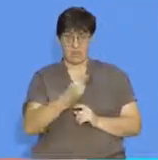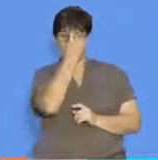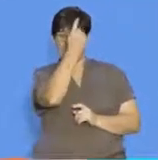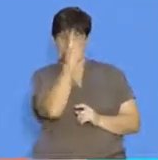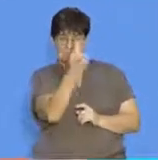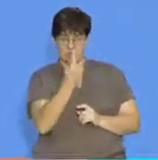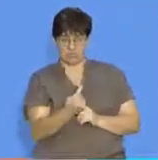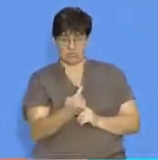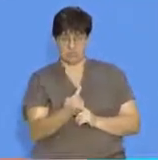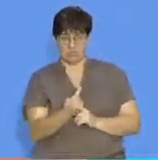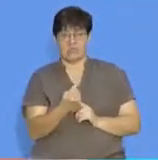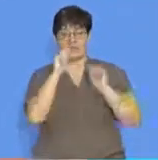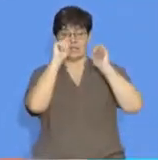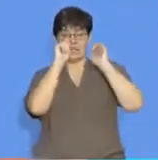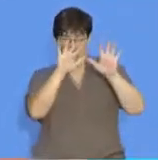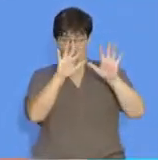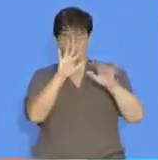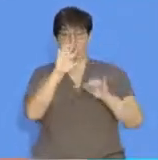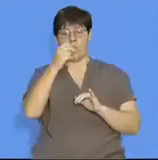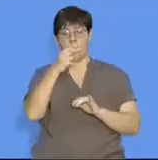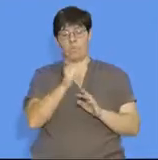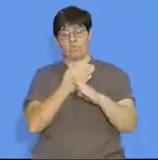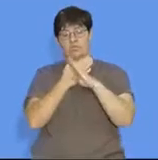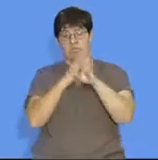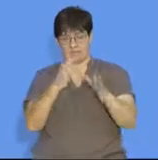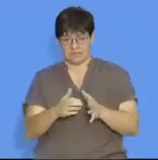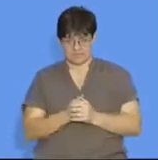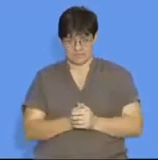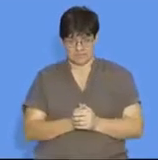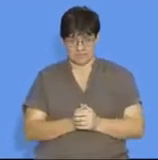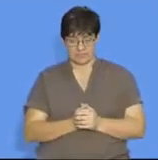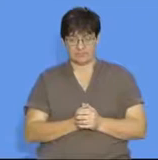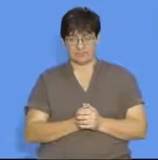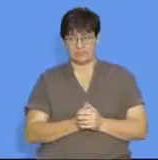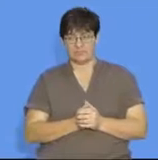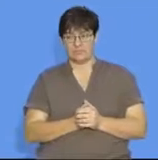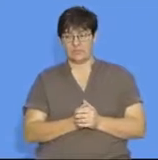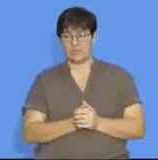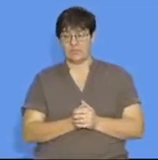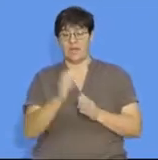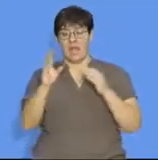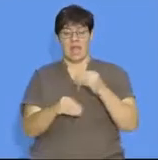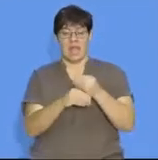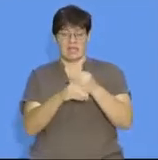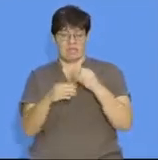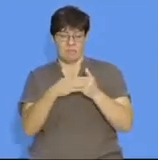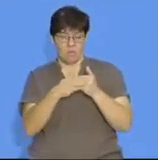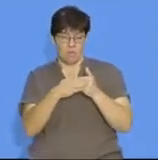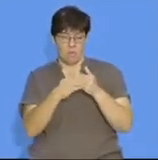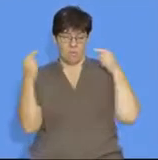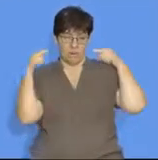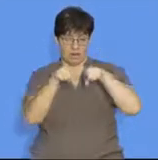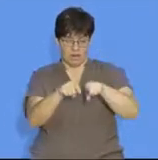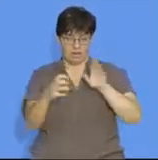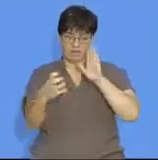all of them are actually 10 ohm resistors, as an example, okay? So by adding more resistors in parallel to